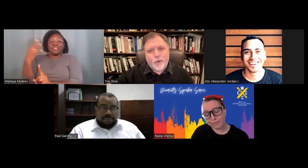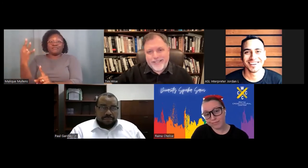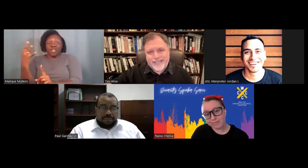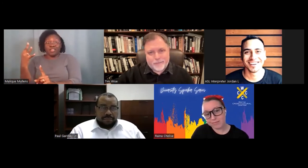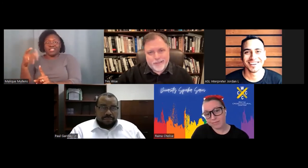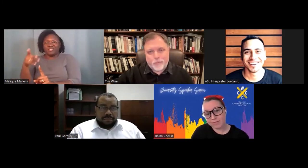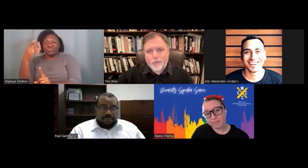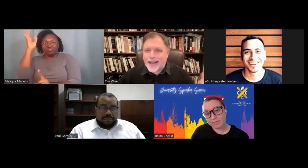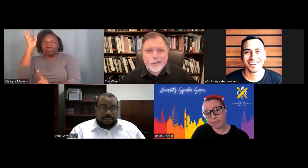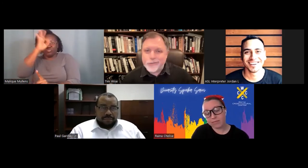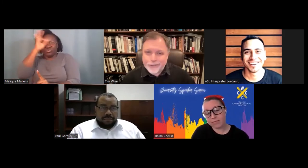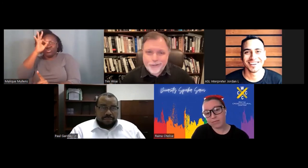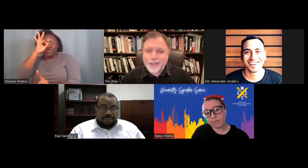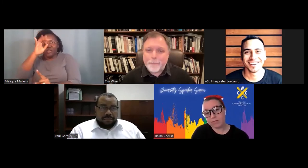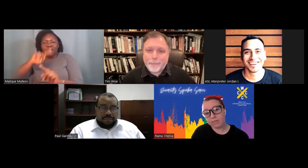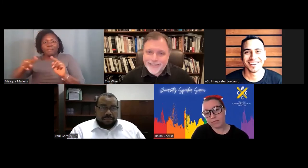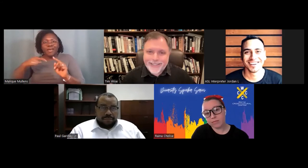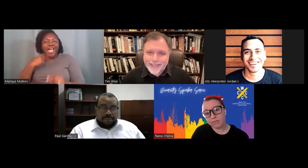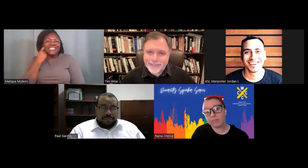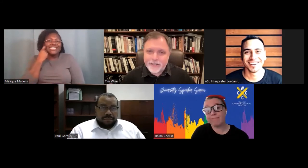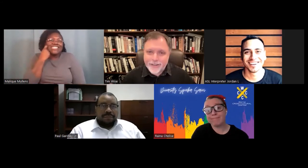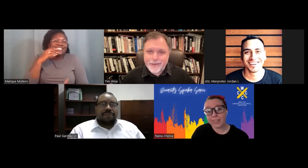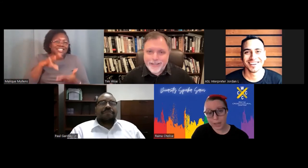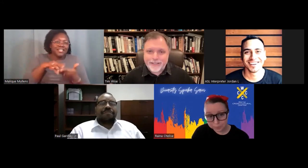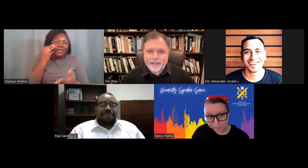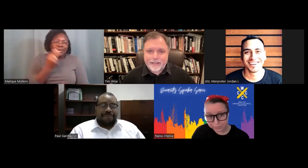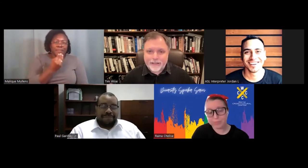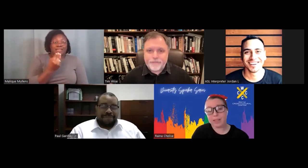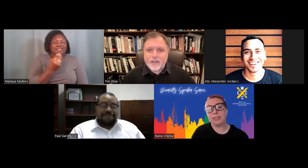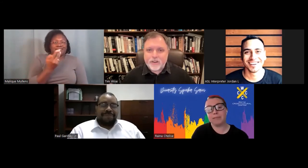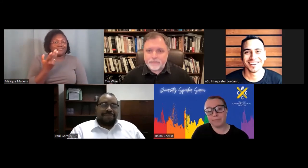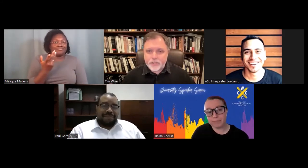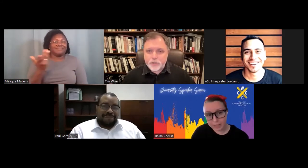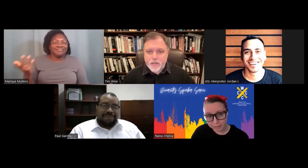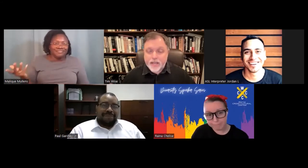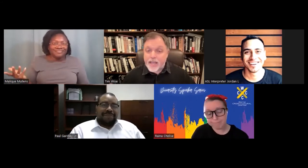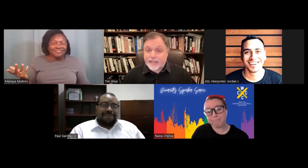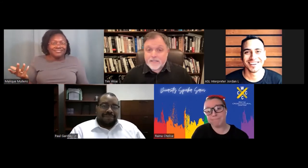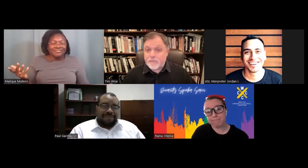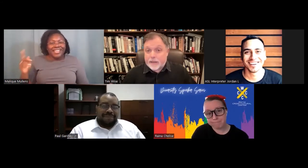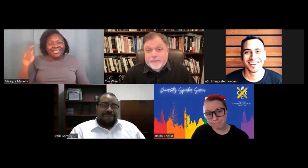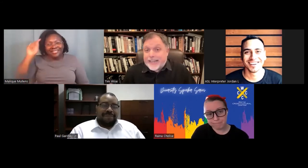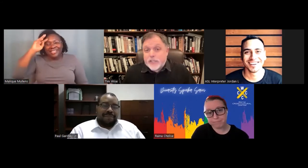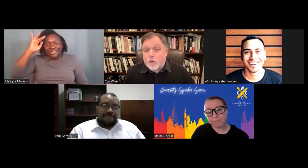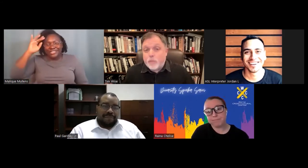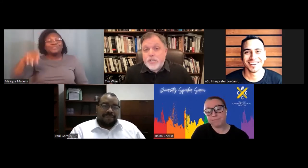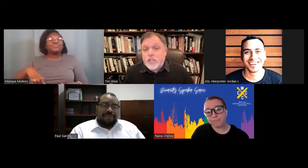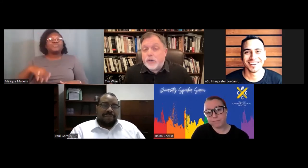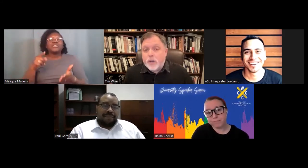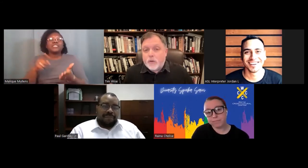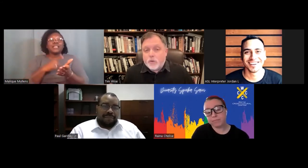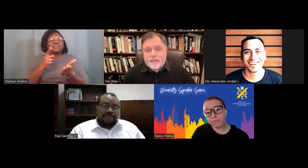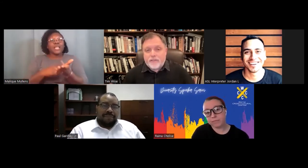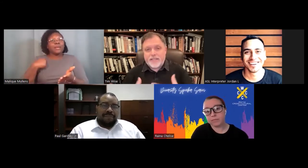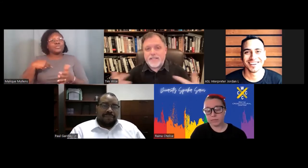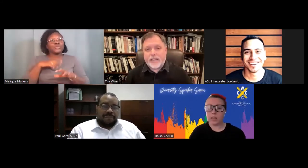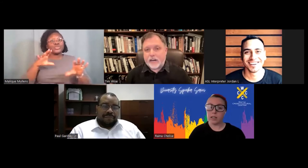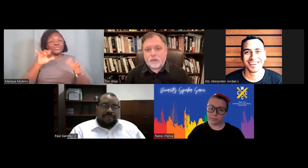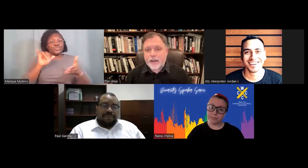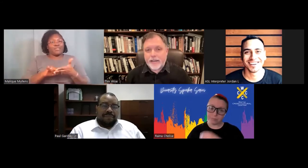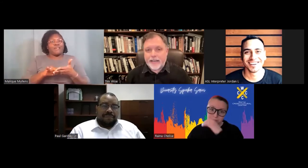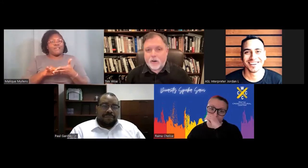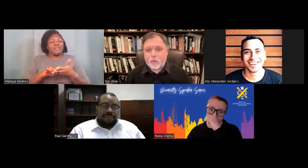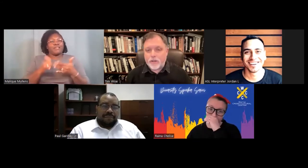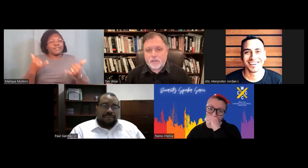not knowing something when I only learned it on Monday. You know what I mean? Like figuratively speaking. And sometimes that's what we do. We're living in this